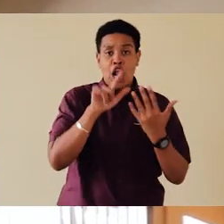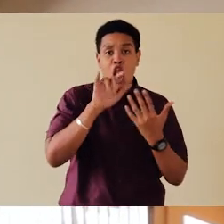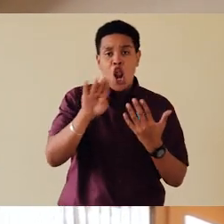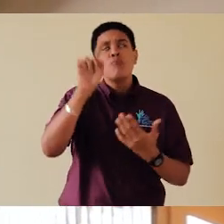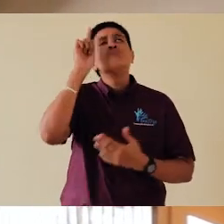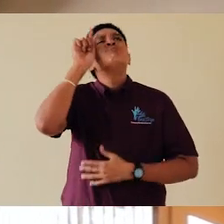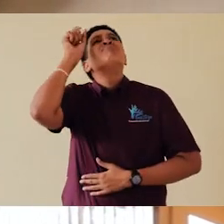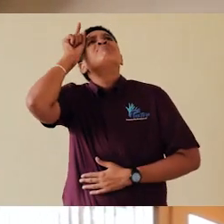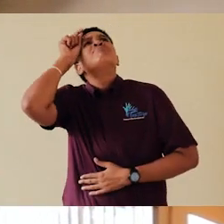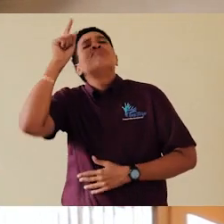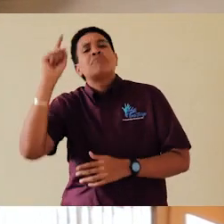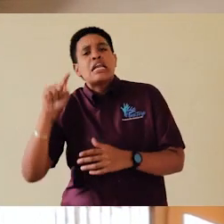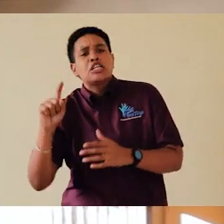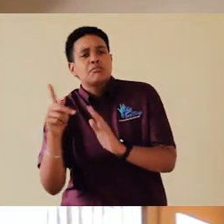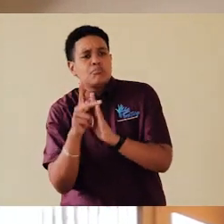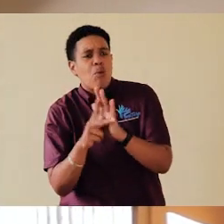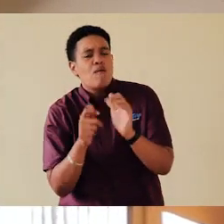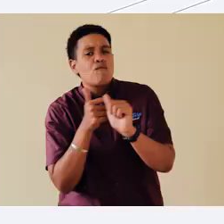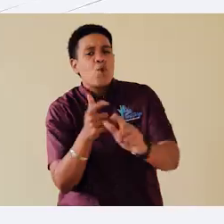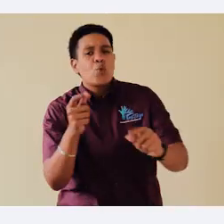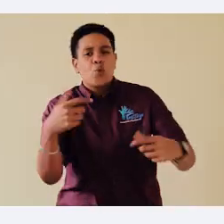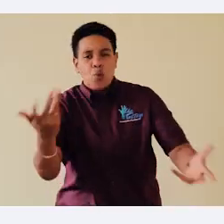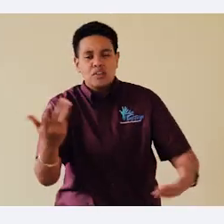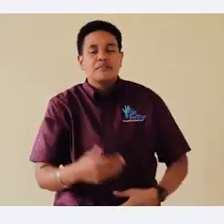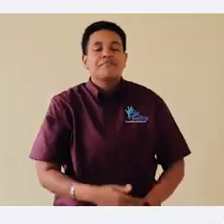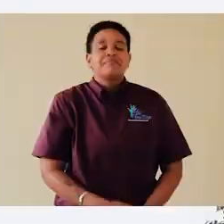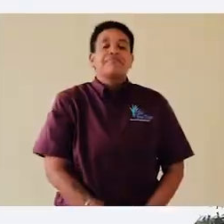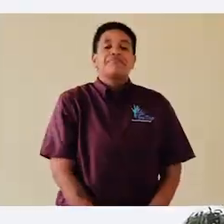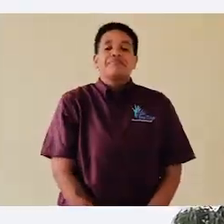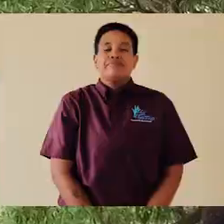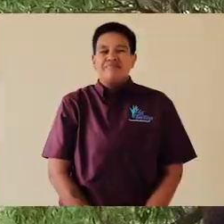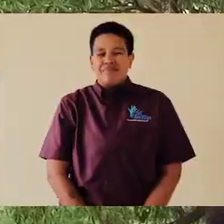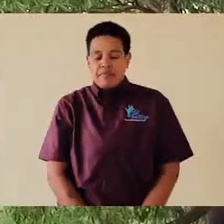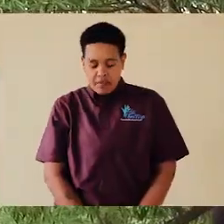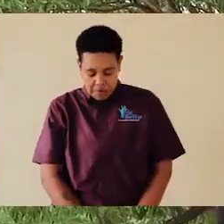can observe the necessary protocols.